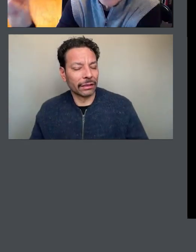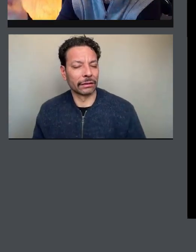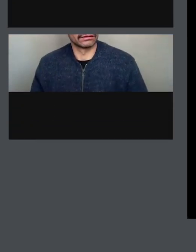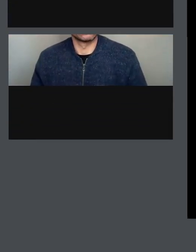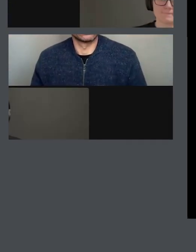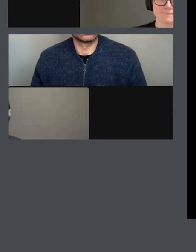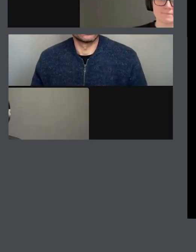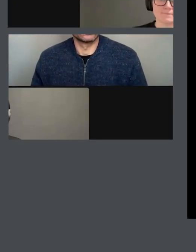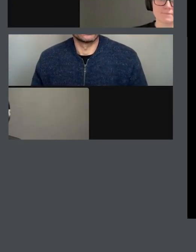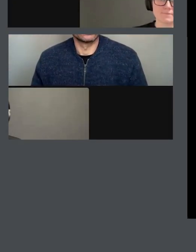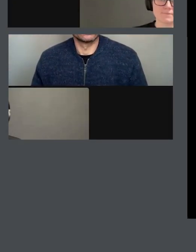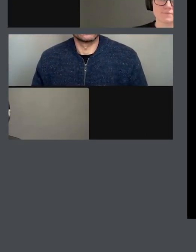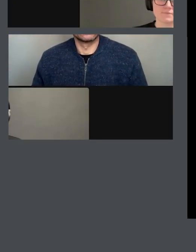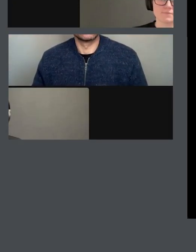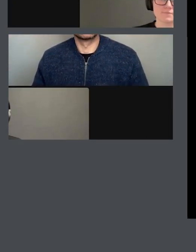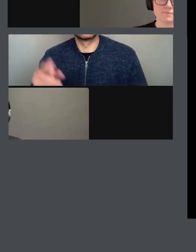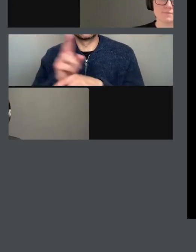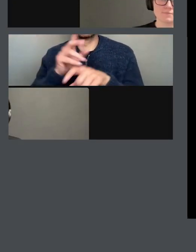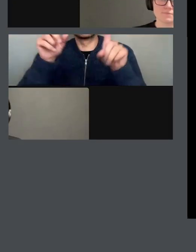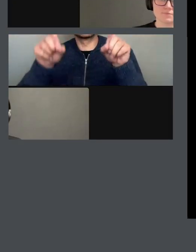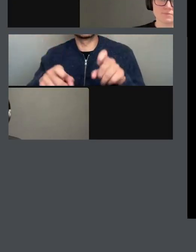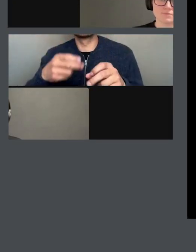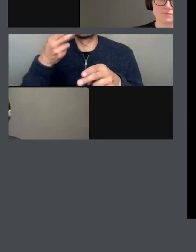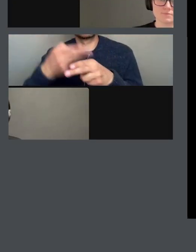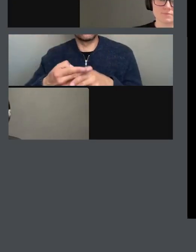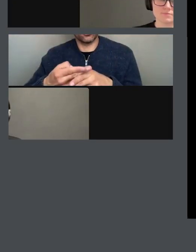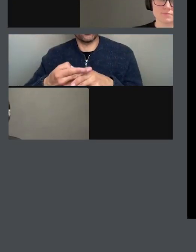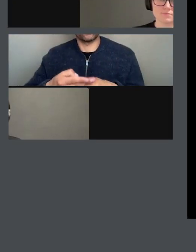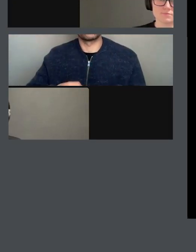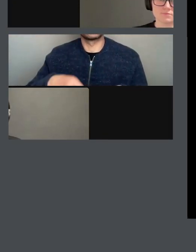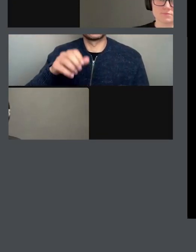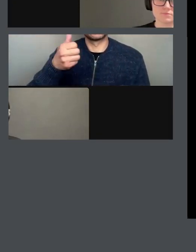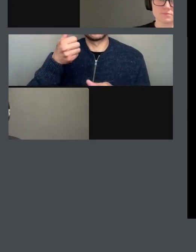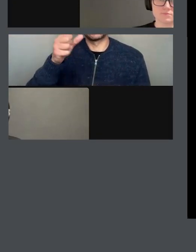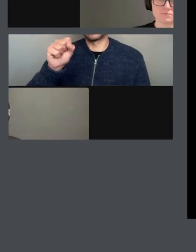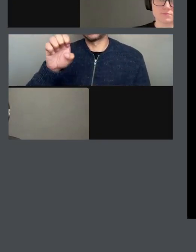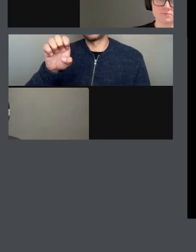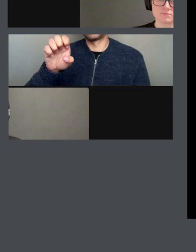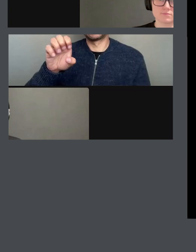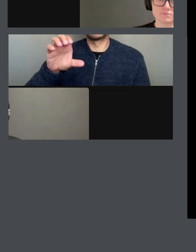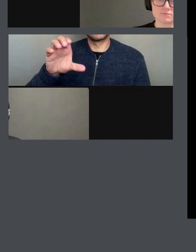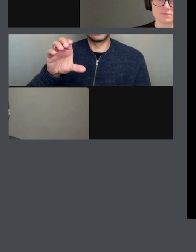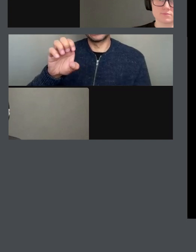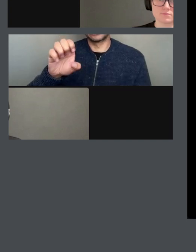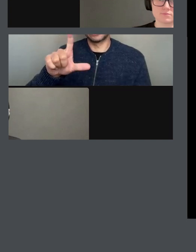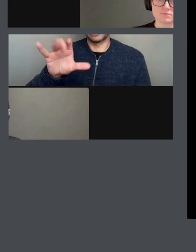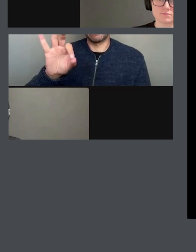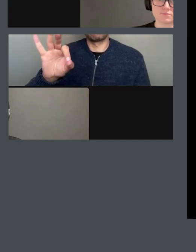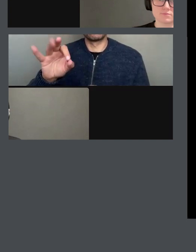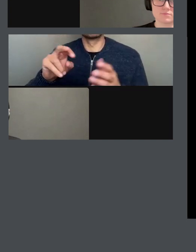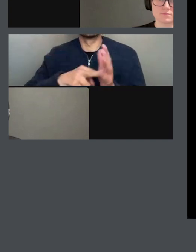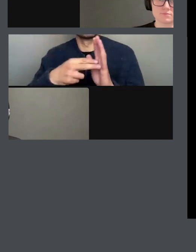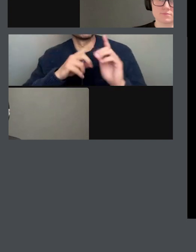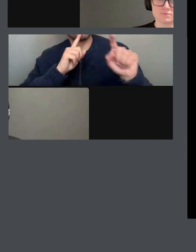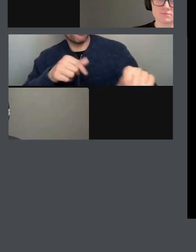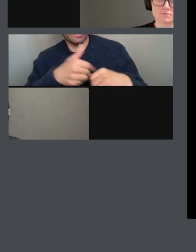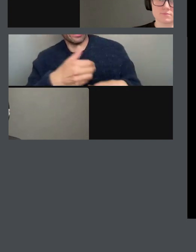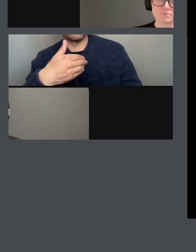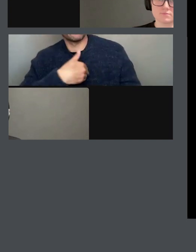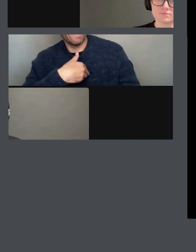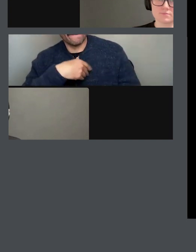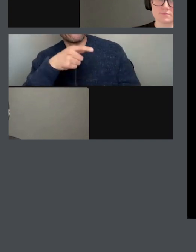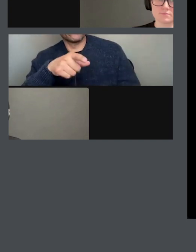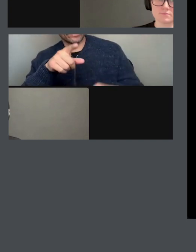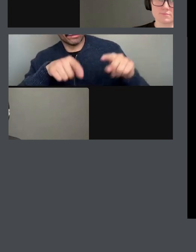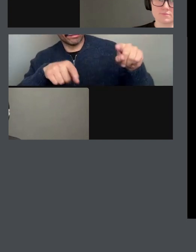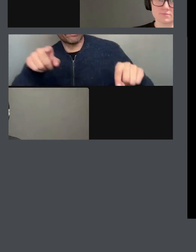And they used a test called the SELF to report that. And there was a correlation there. They